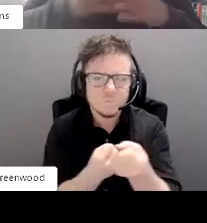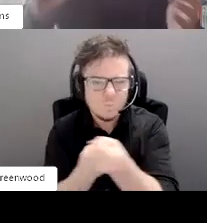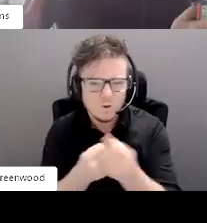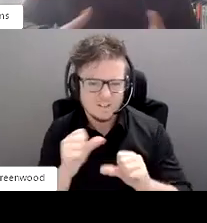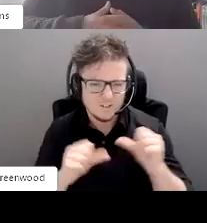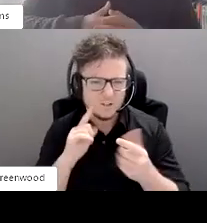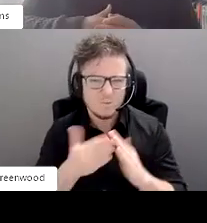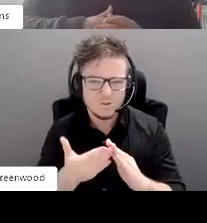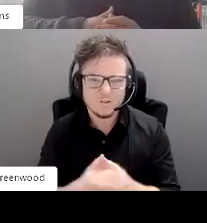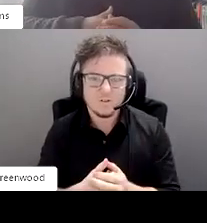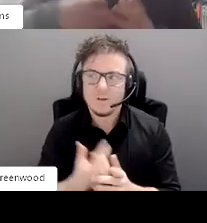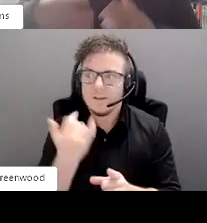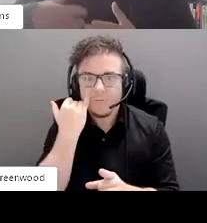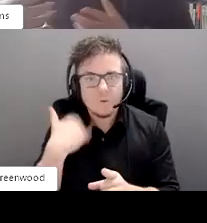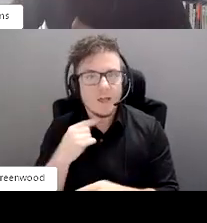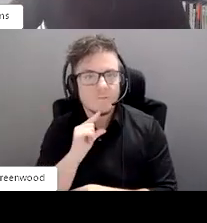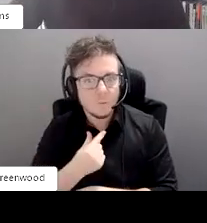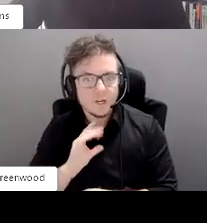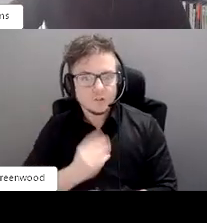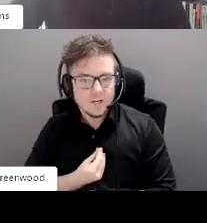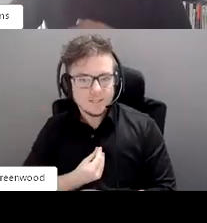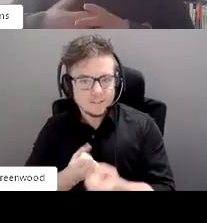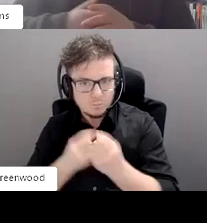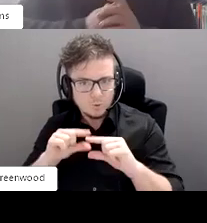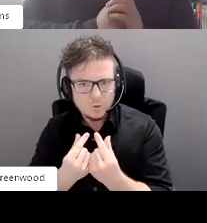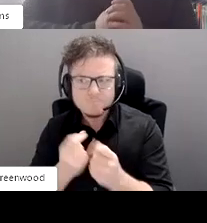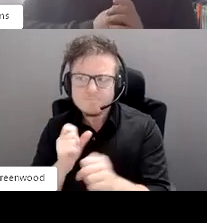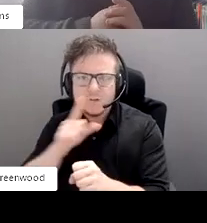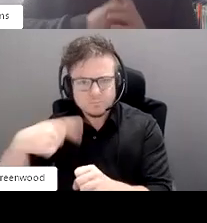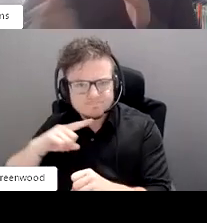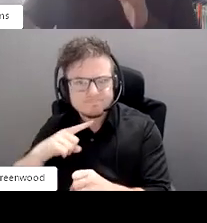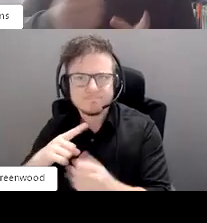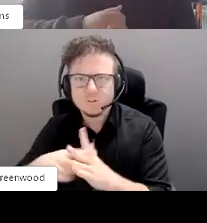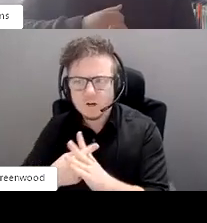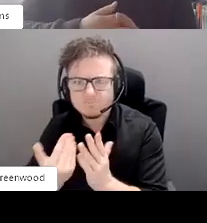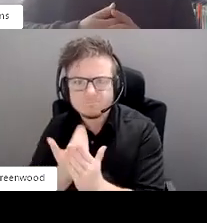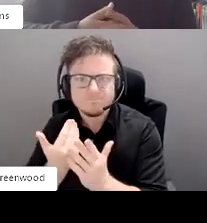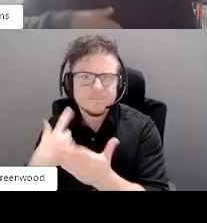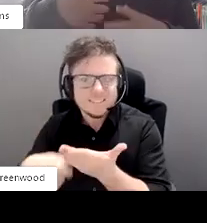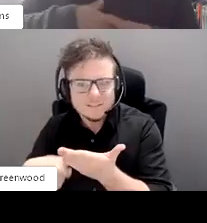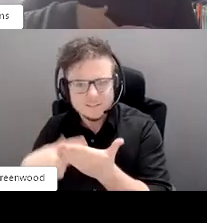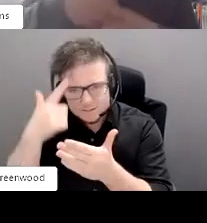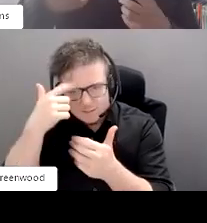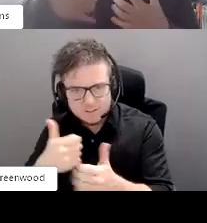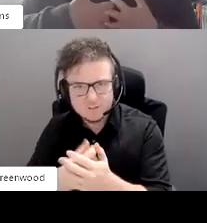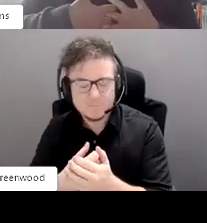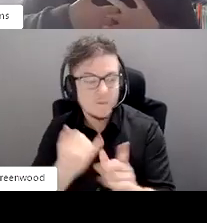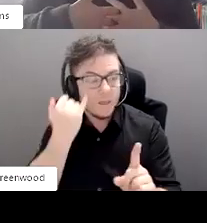of these queer and trans support groups, that dementia becomes a topic. When we have, and the other way around as well, when we